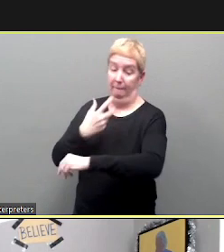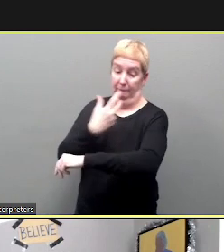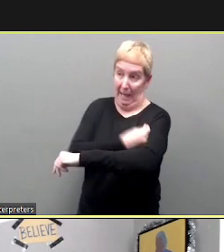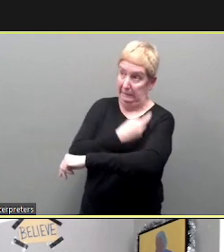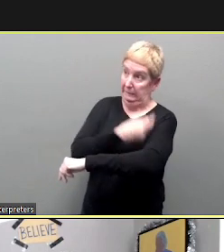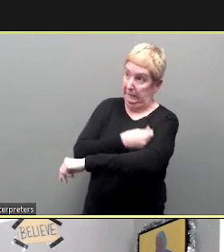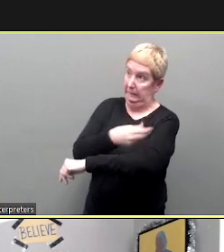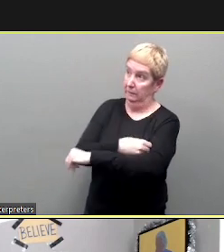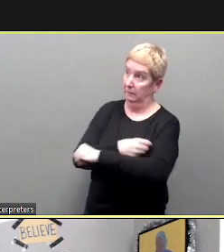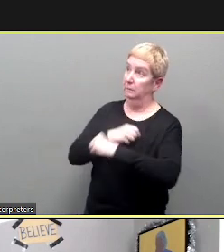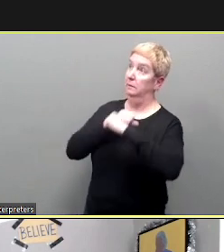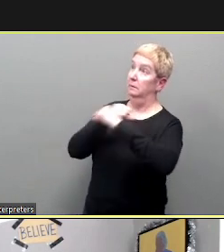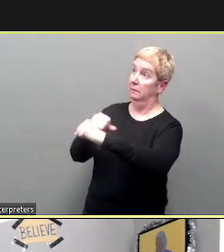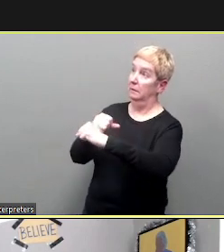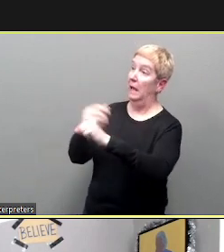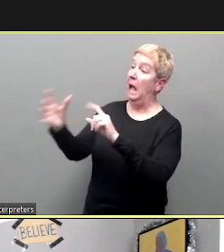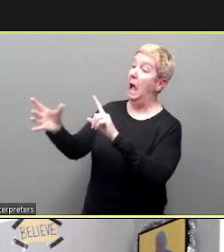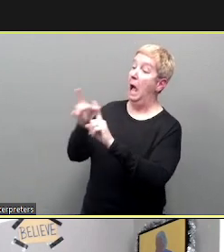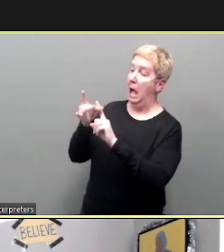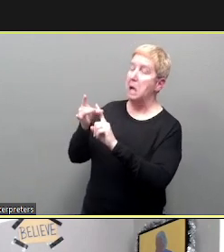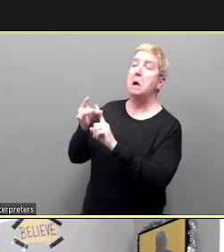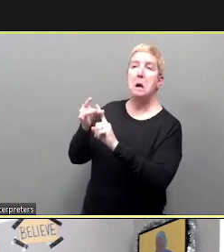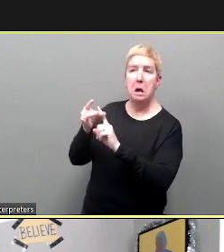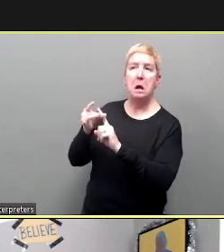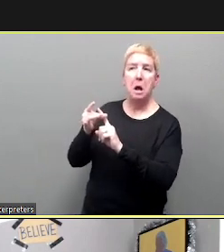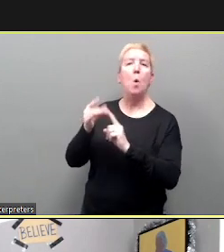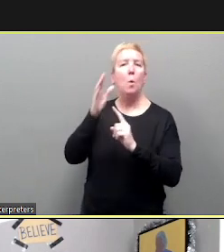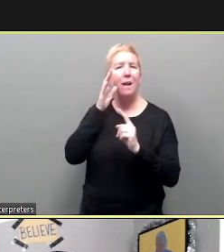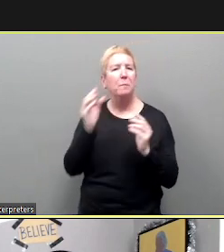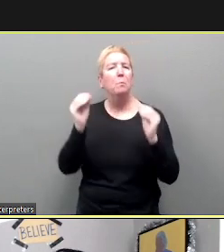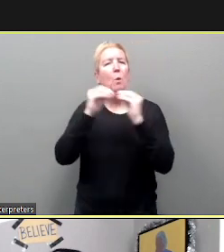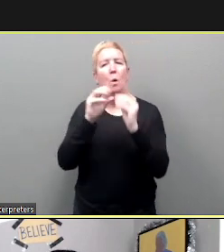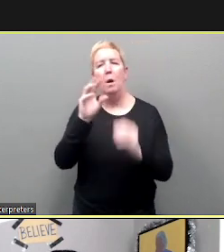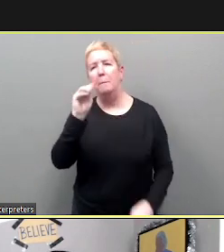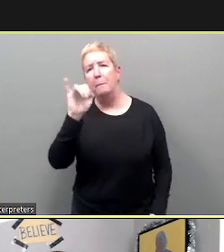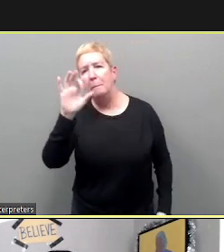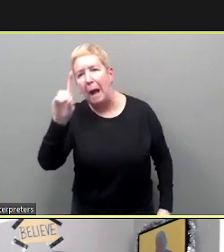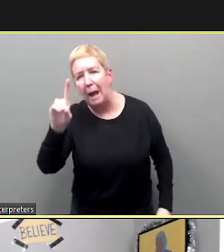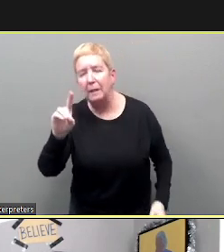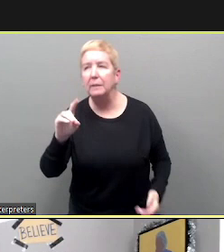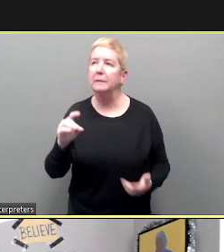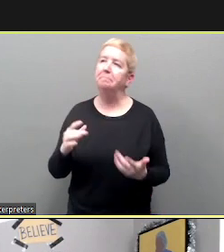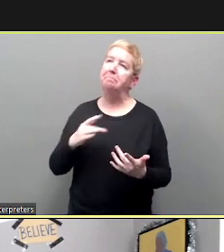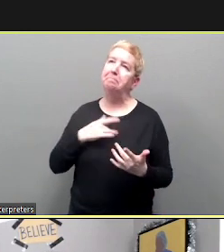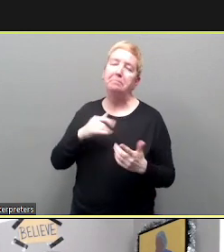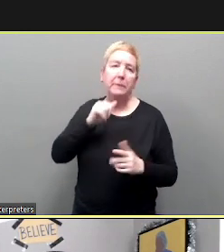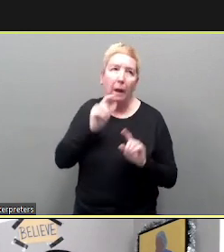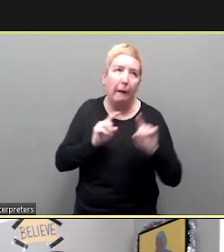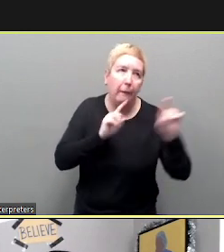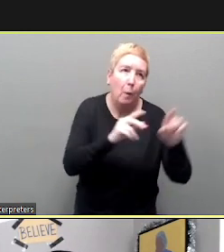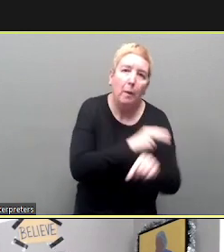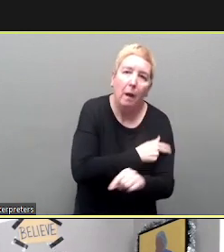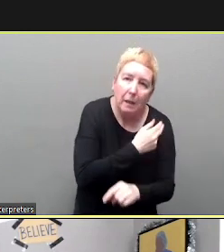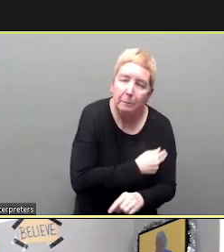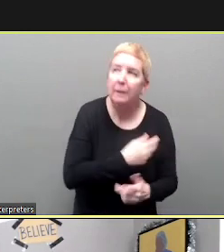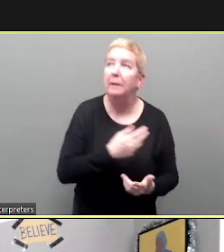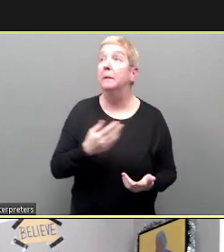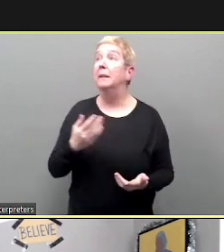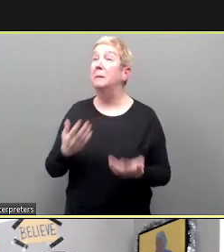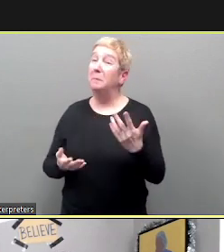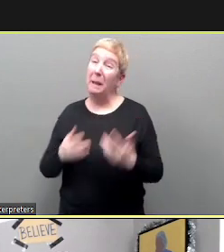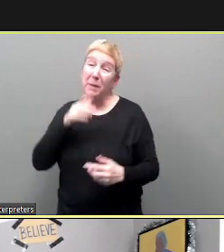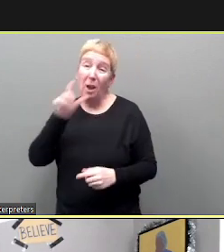and boosters will help prevent hospitalizations and death, and even having to get a therapeutic treatment like